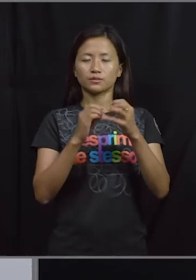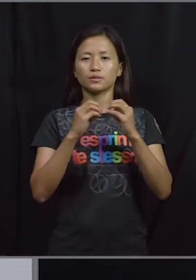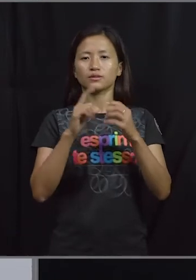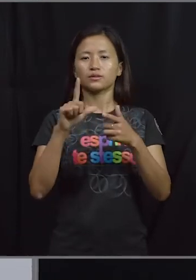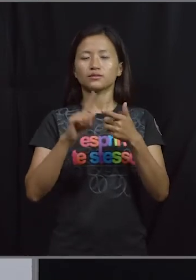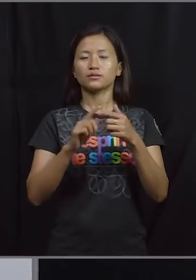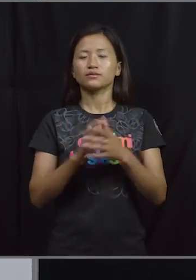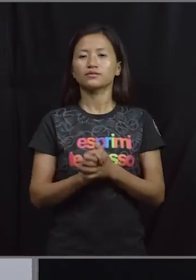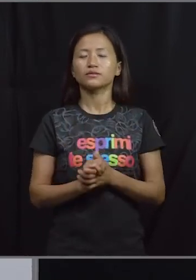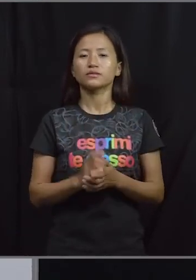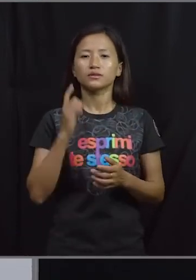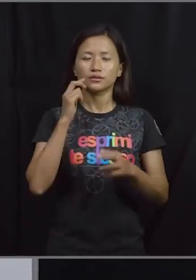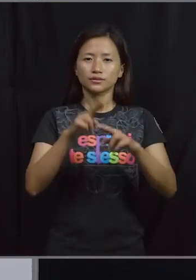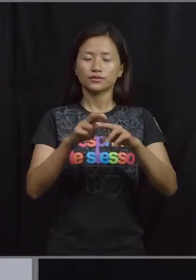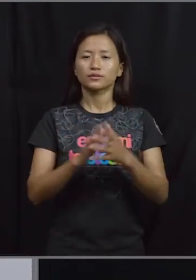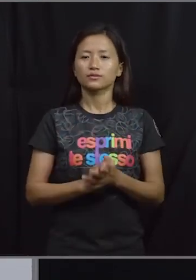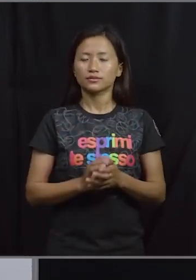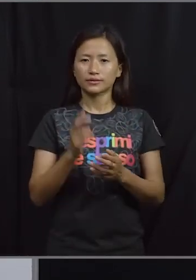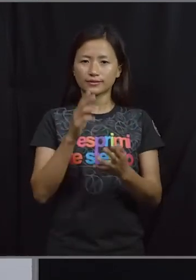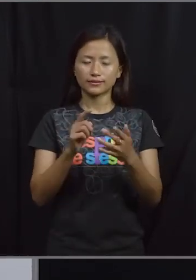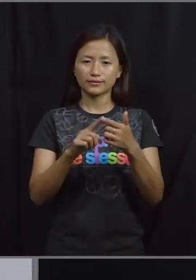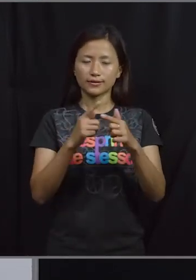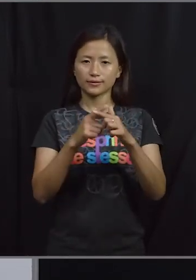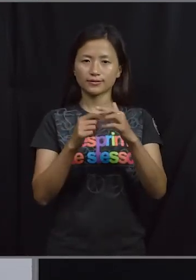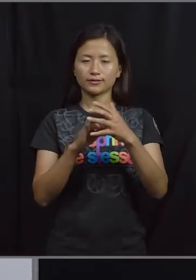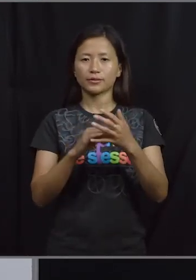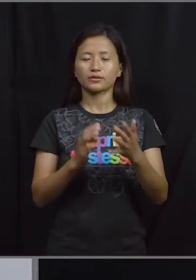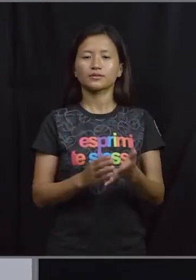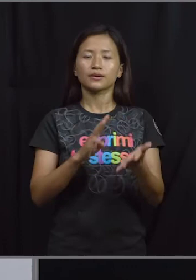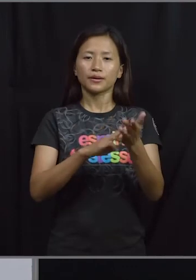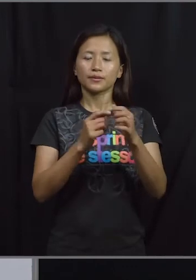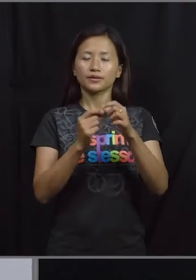Invertible if there exists a matrix